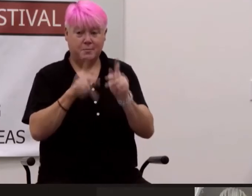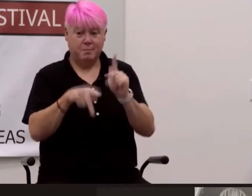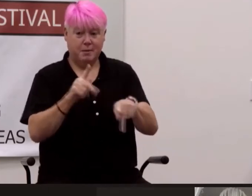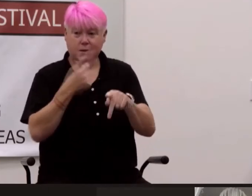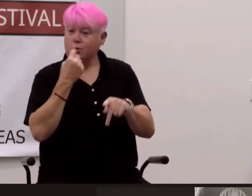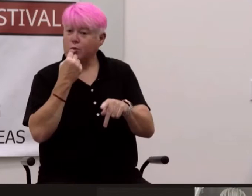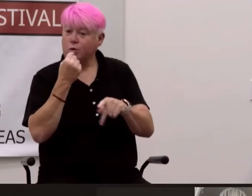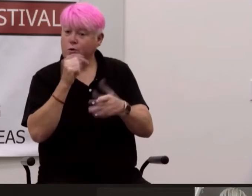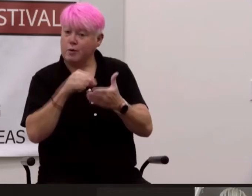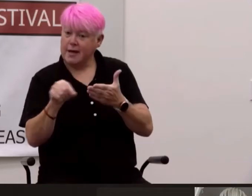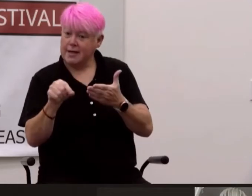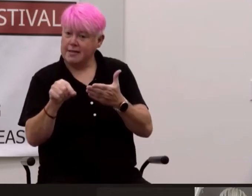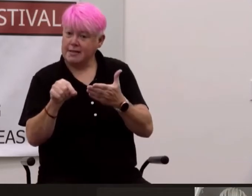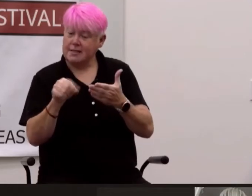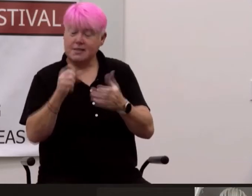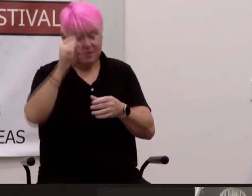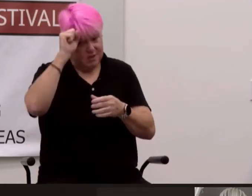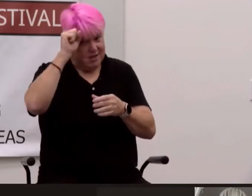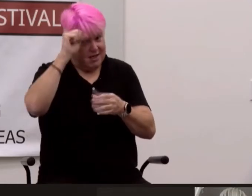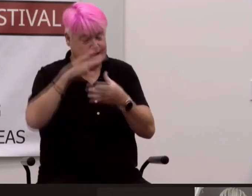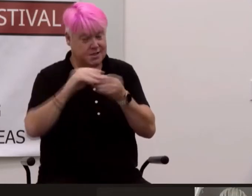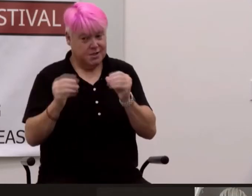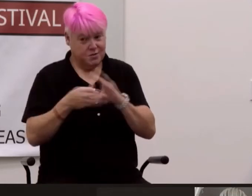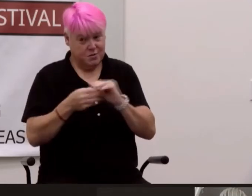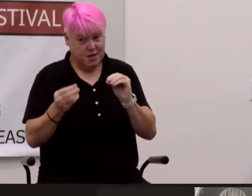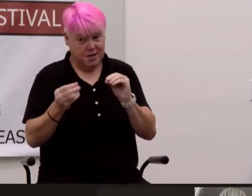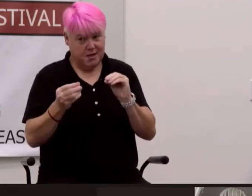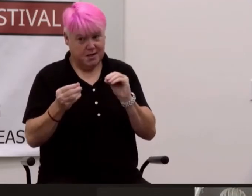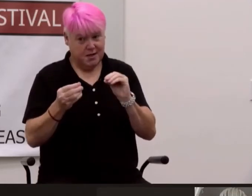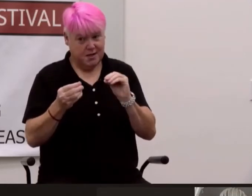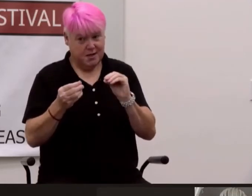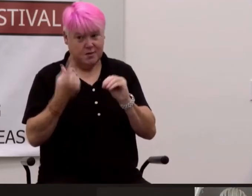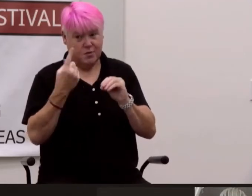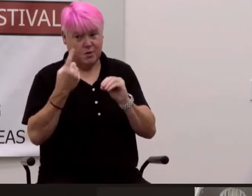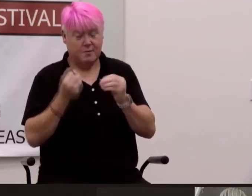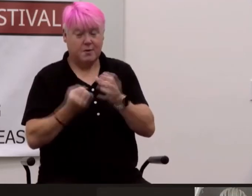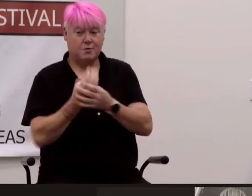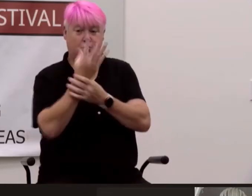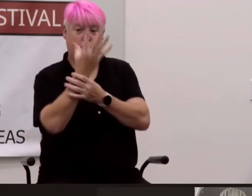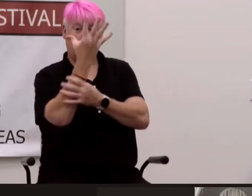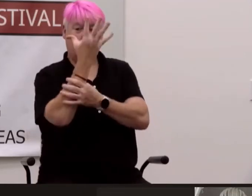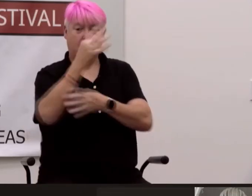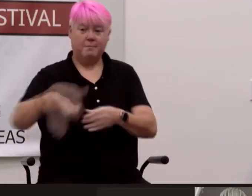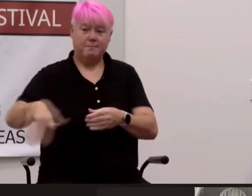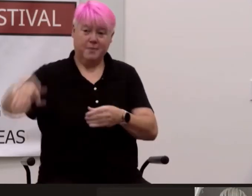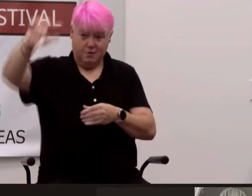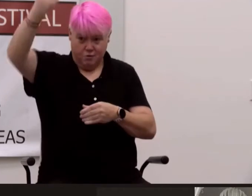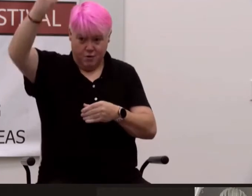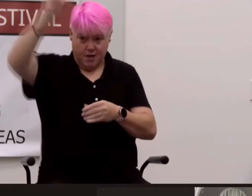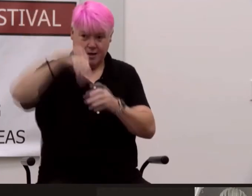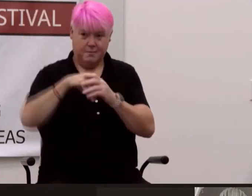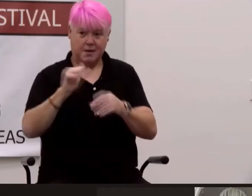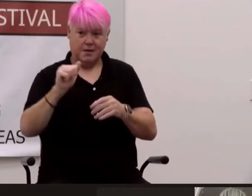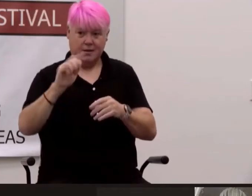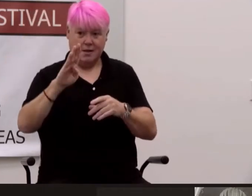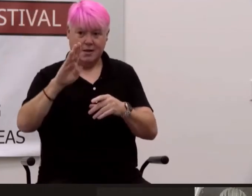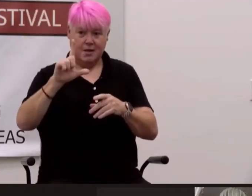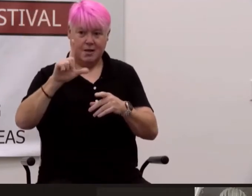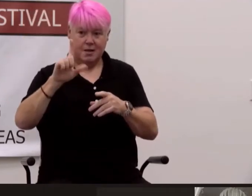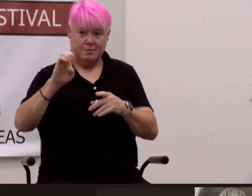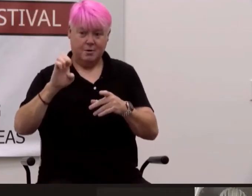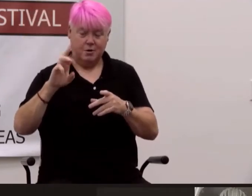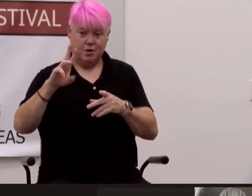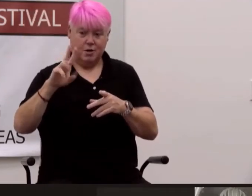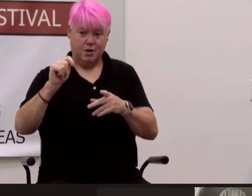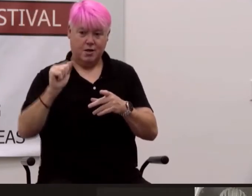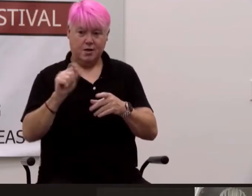Shane's story is one of growing up in Alberta, going through foster care. So